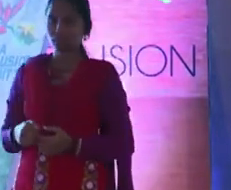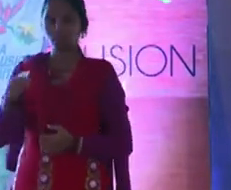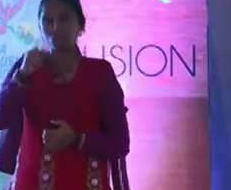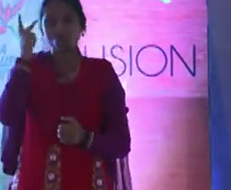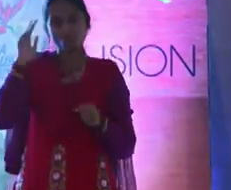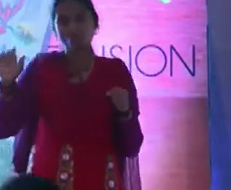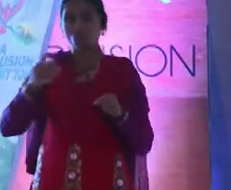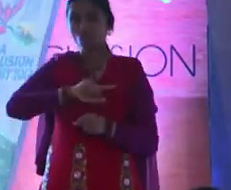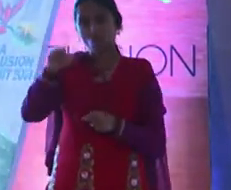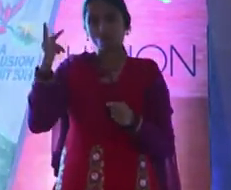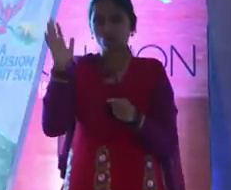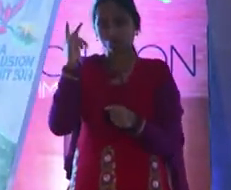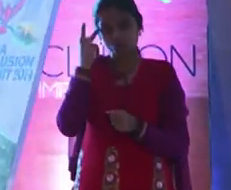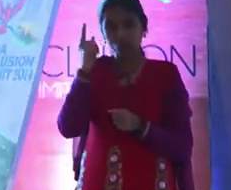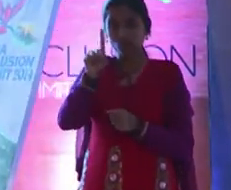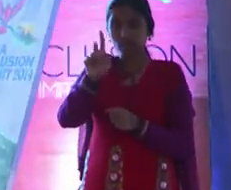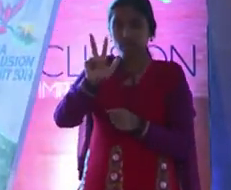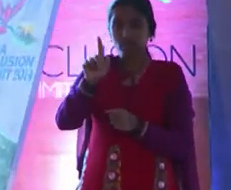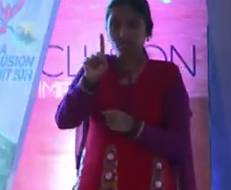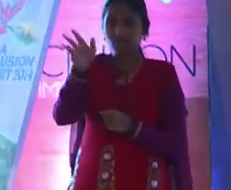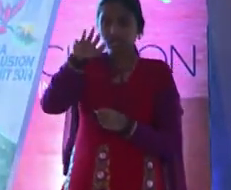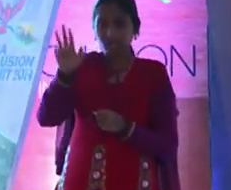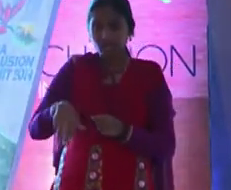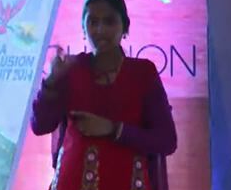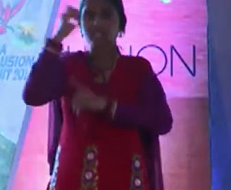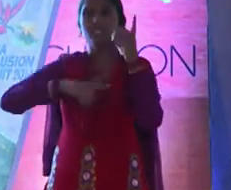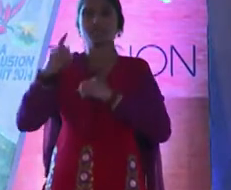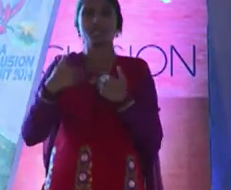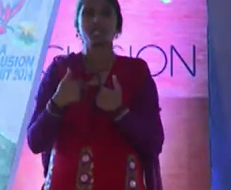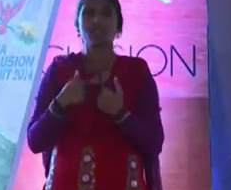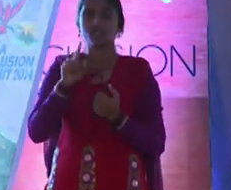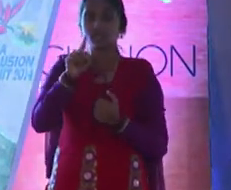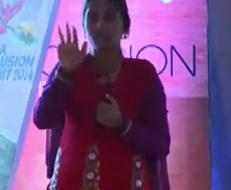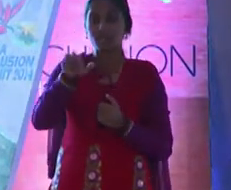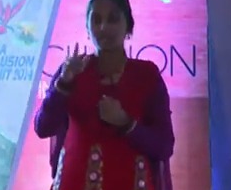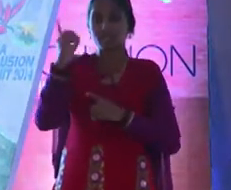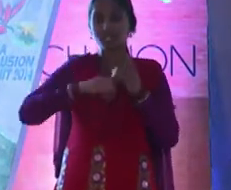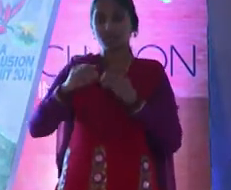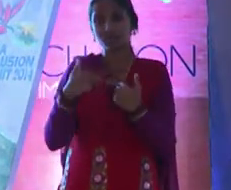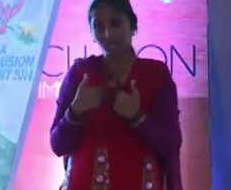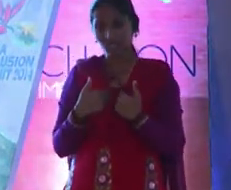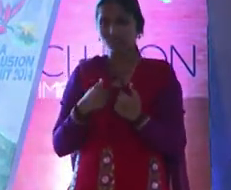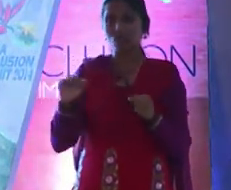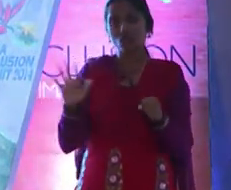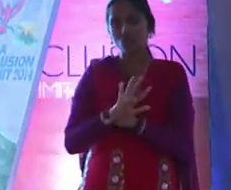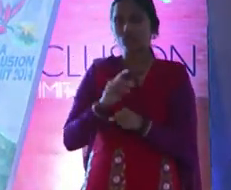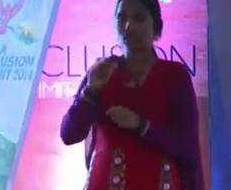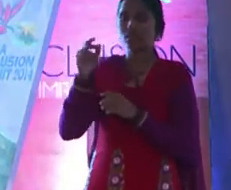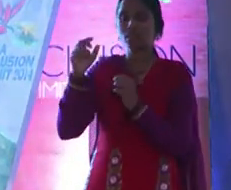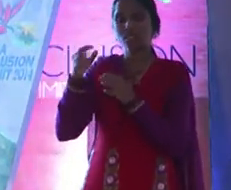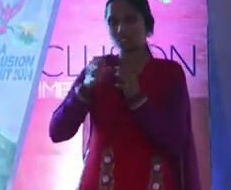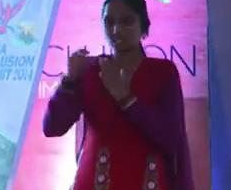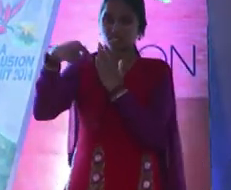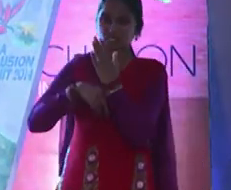have proposed to include in the new bill. This again is going to be a landmark. We have just had a meeting